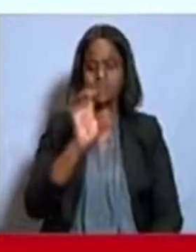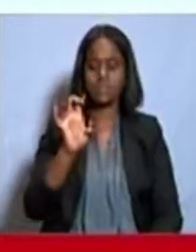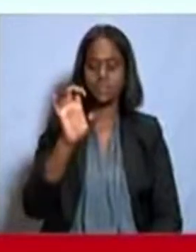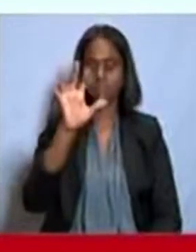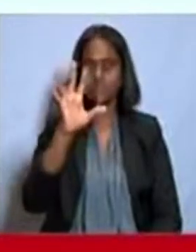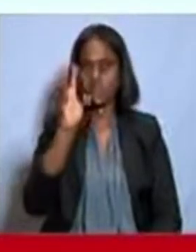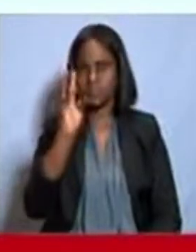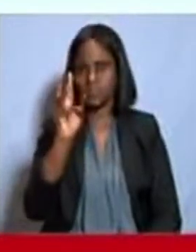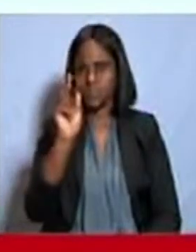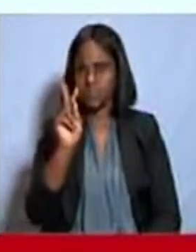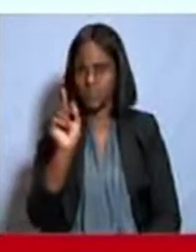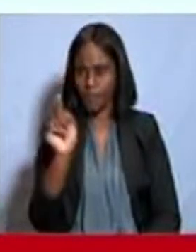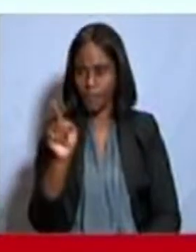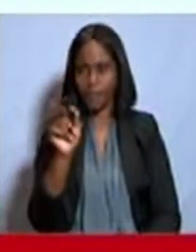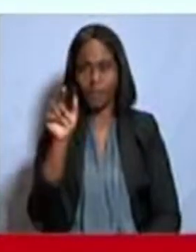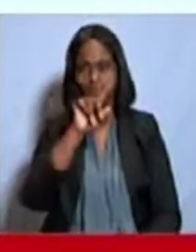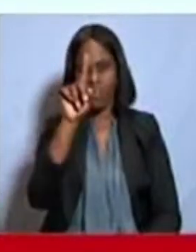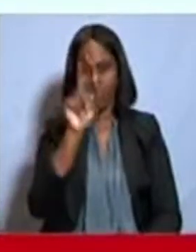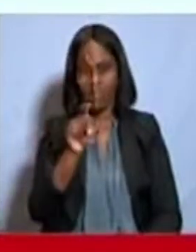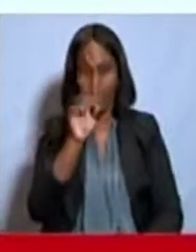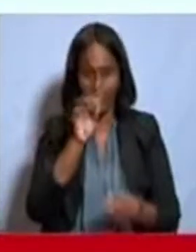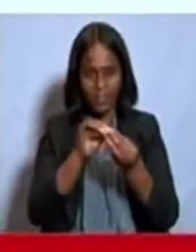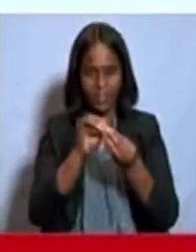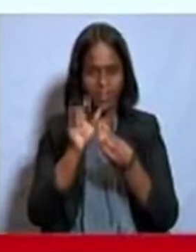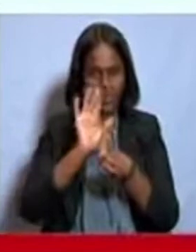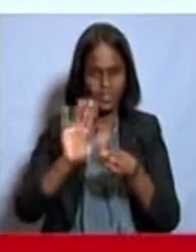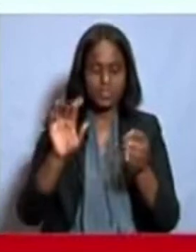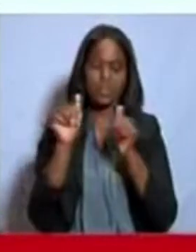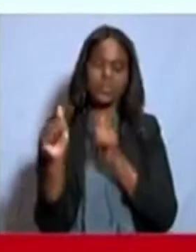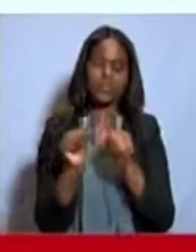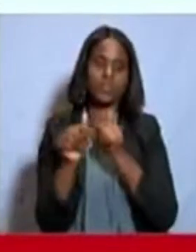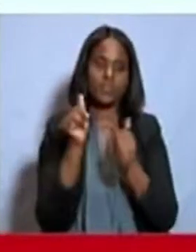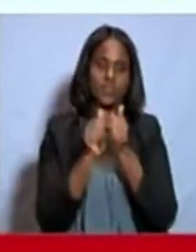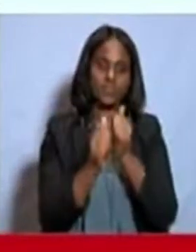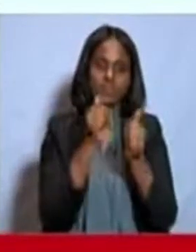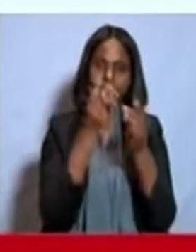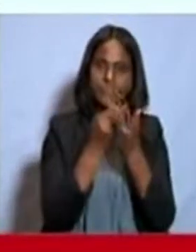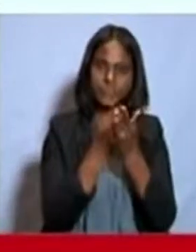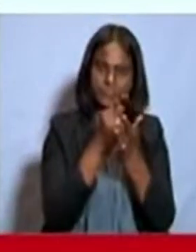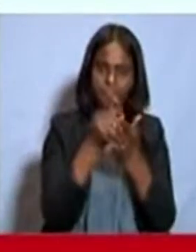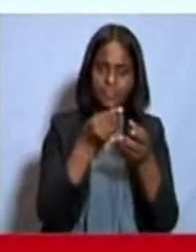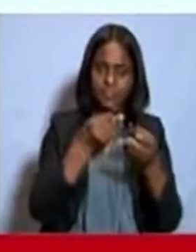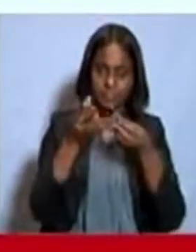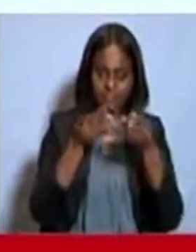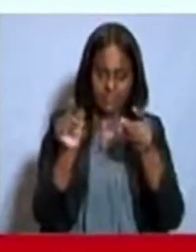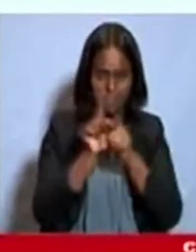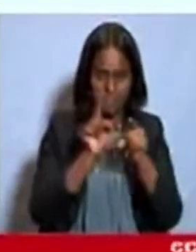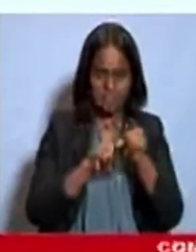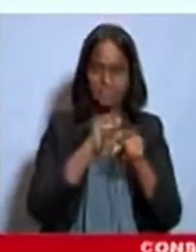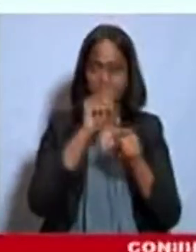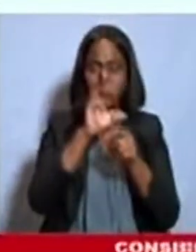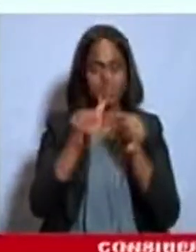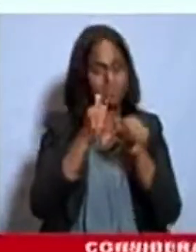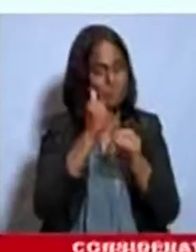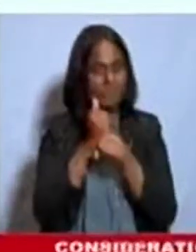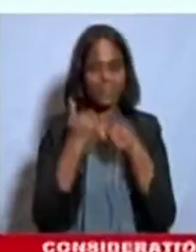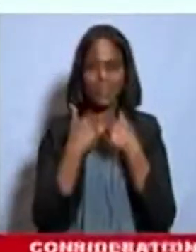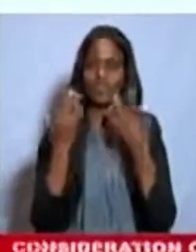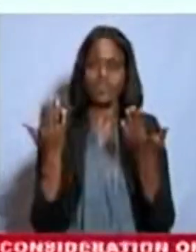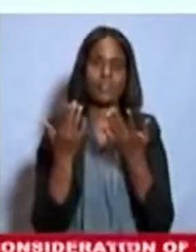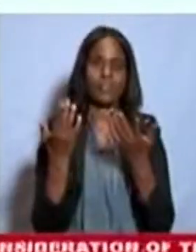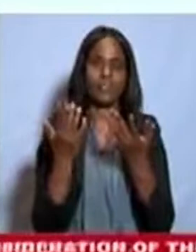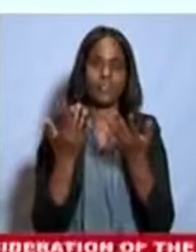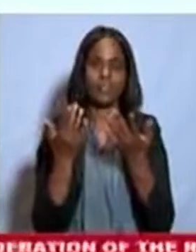52,756 kwacha was questionable, as the activities on which the funds were spent could not be established.